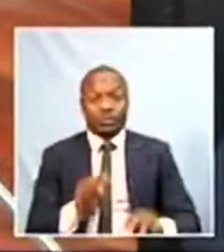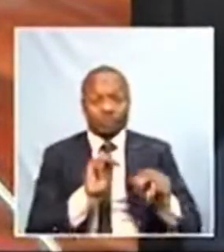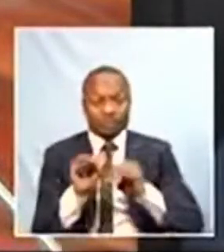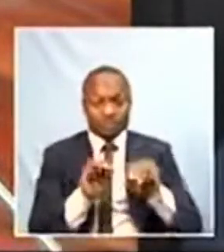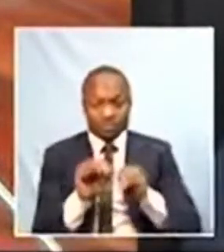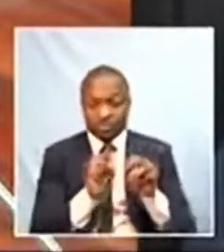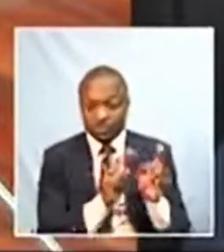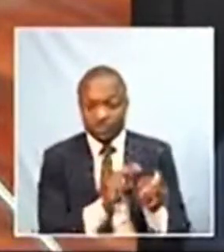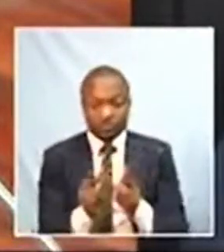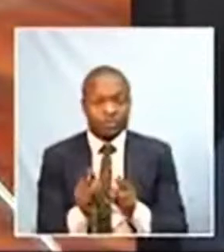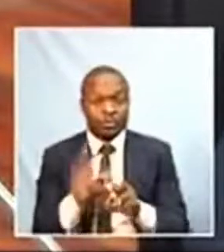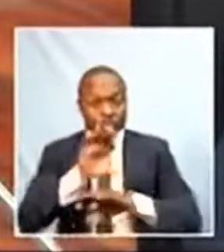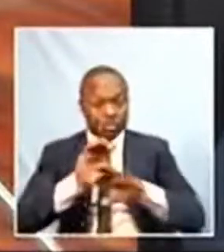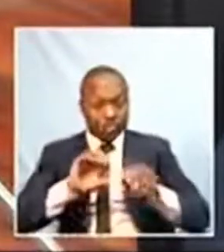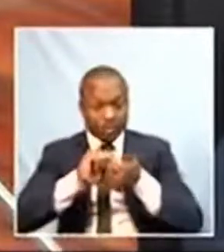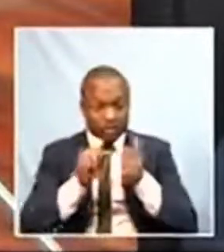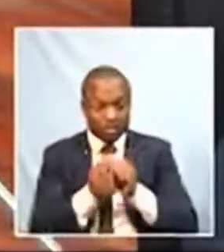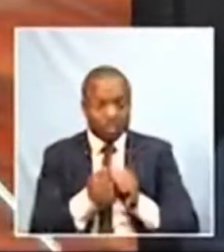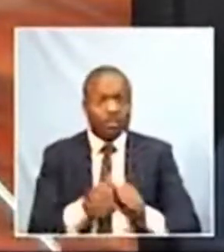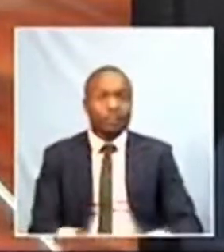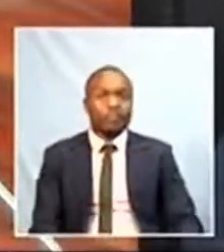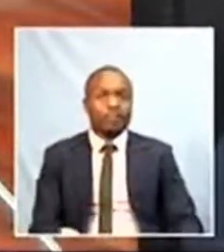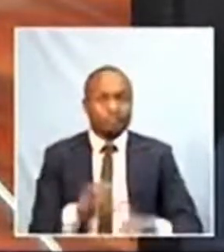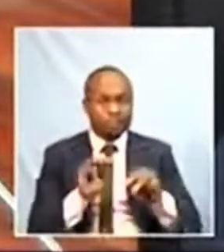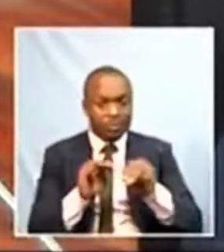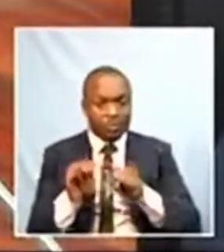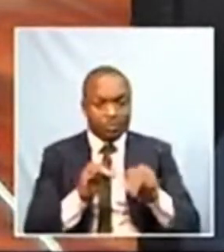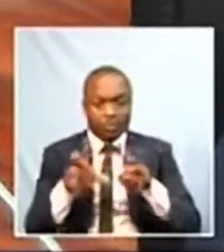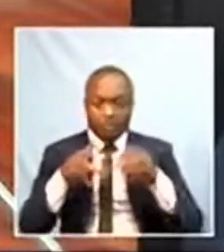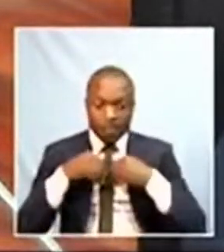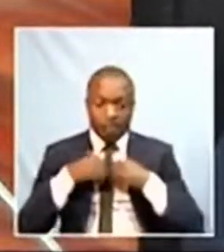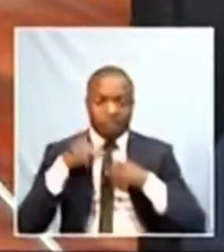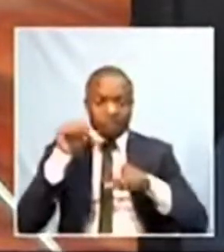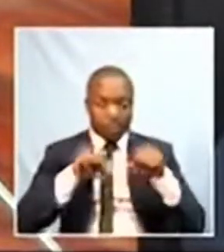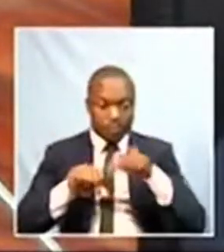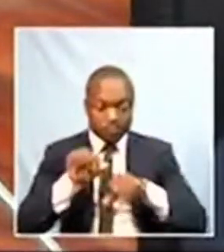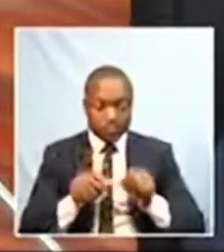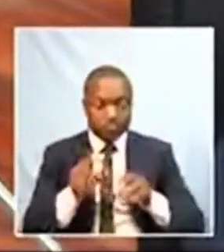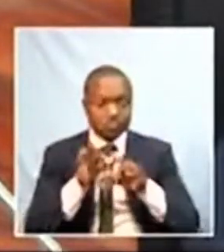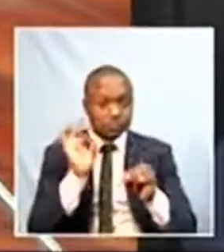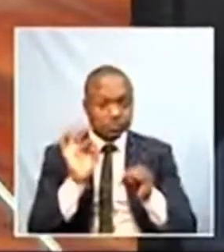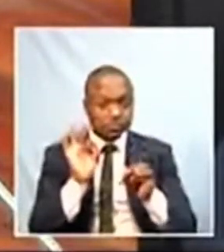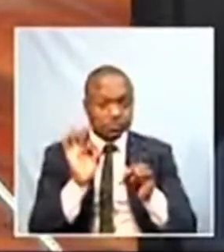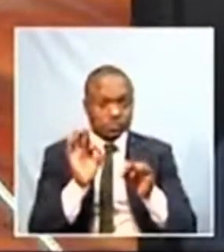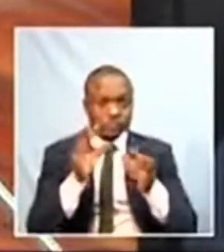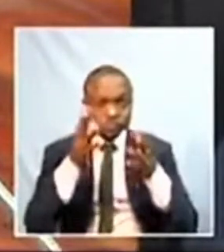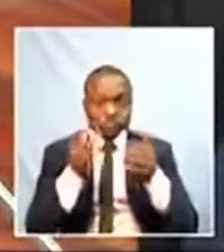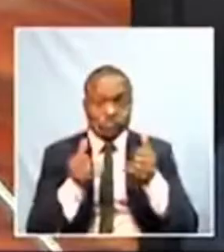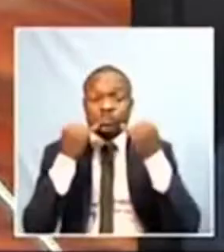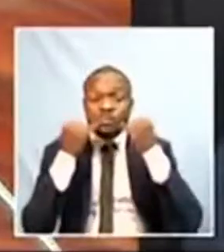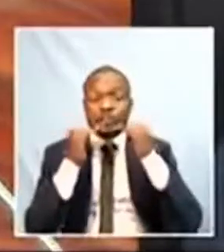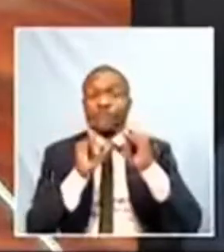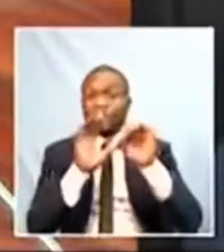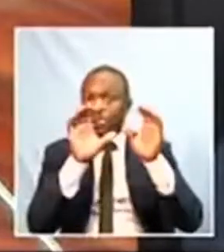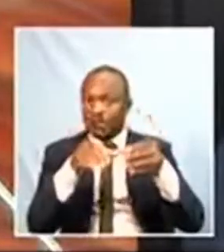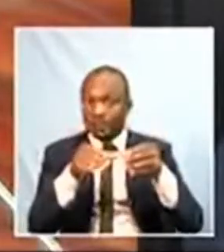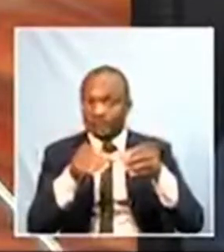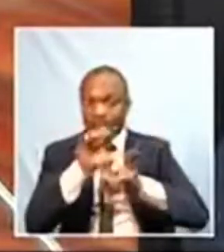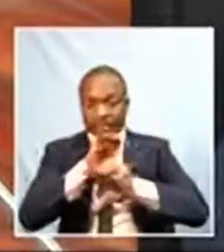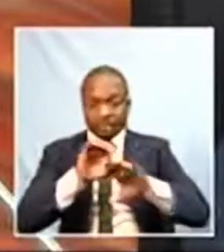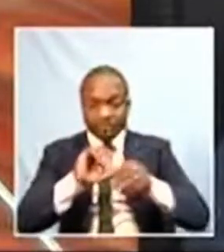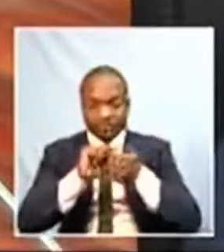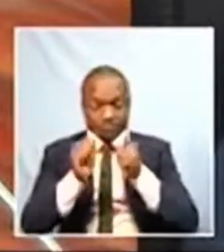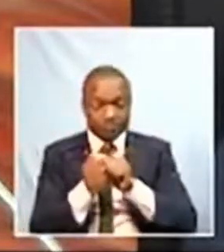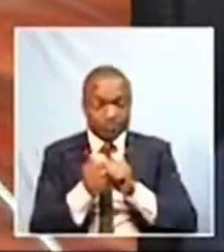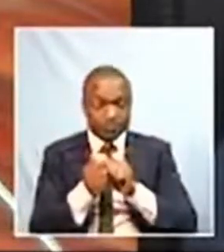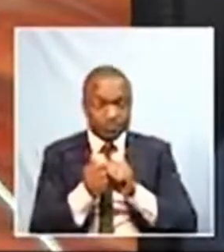Management response, cause of query. Management acknowledges the observations of the Auditor General and wishes to inform the committee that the cause of the